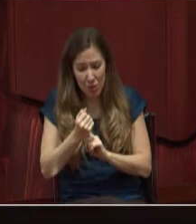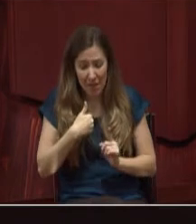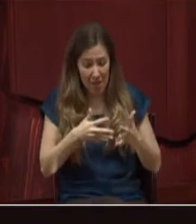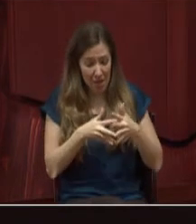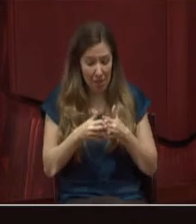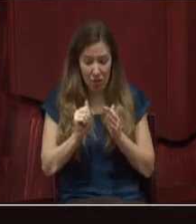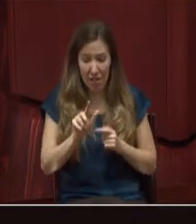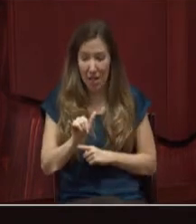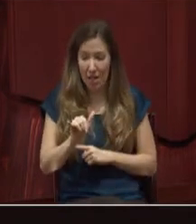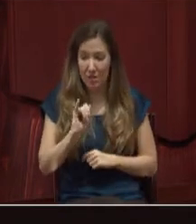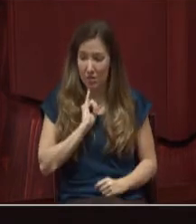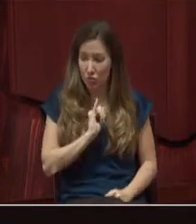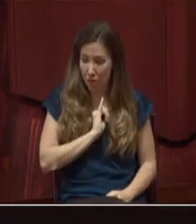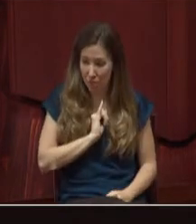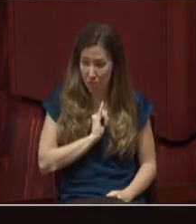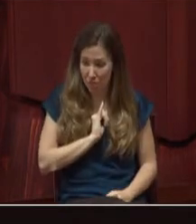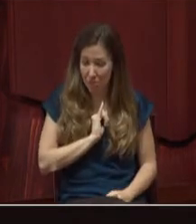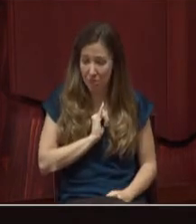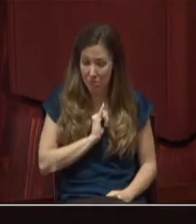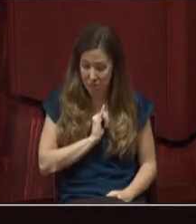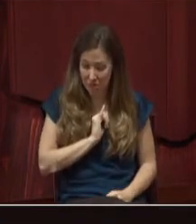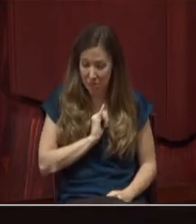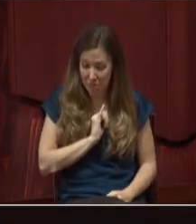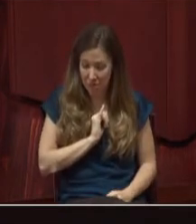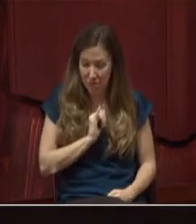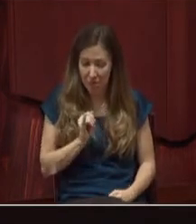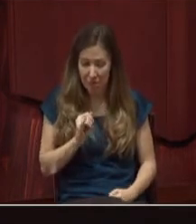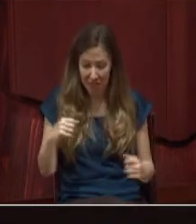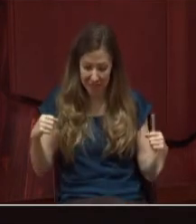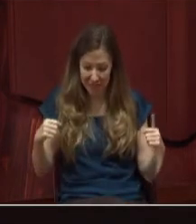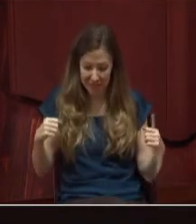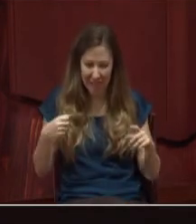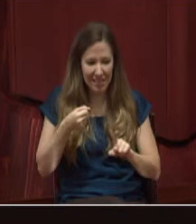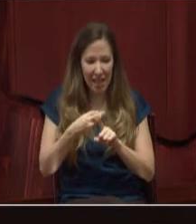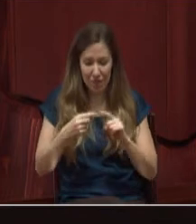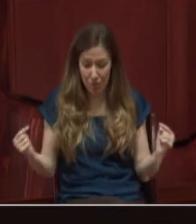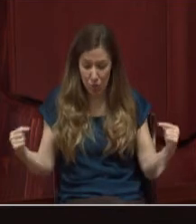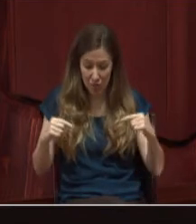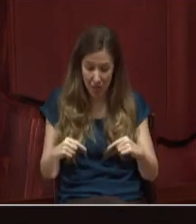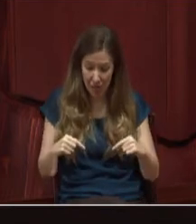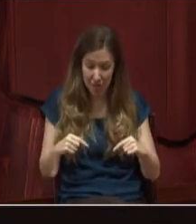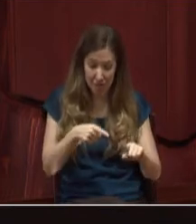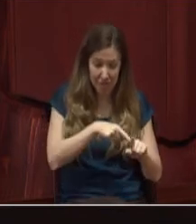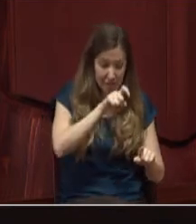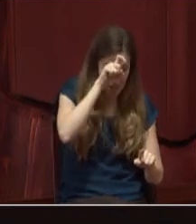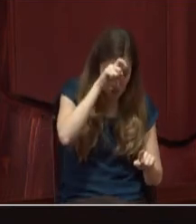Israel, attacked from two sides, Syria and Egypt, and